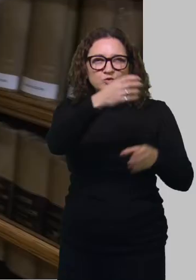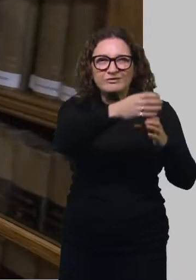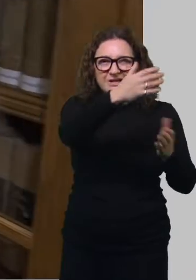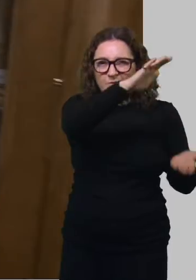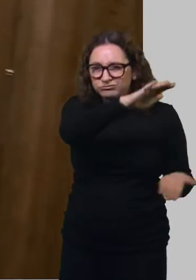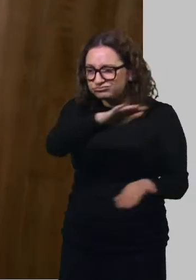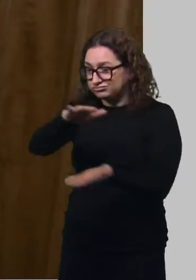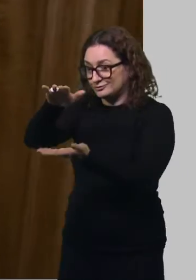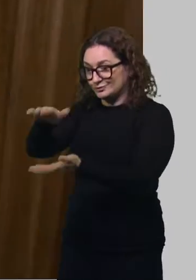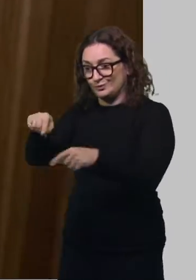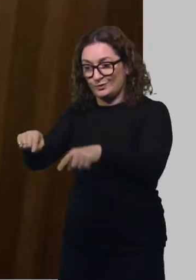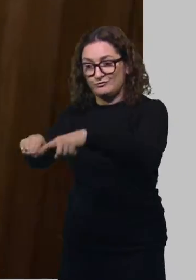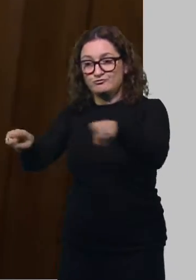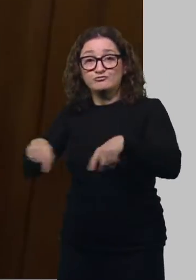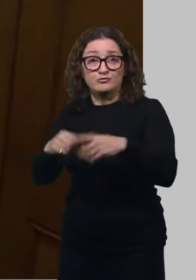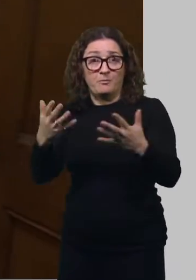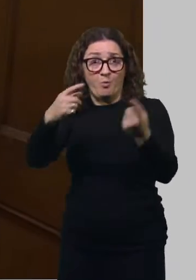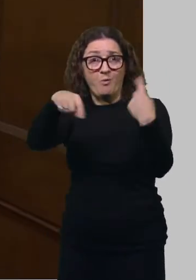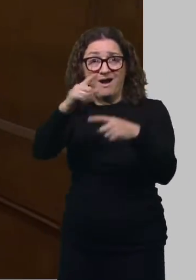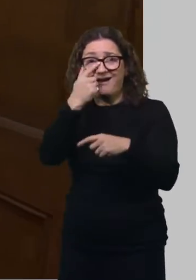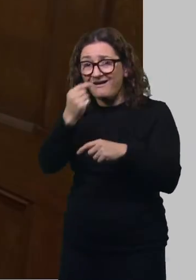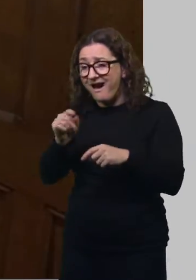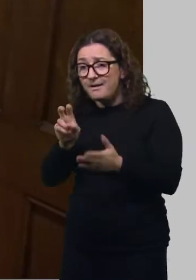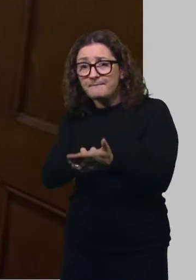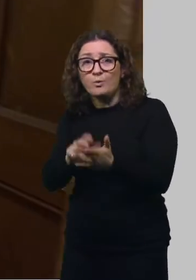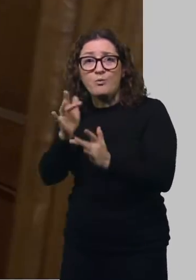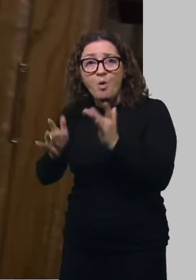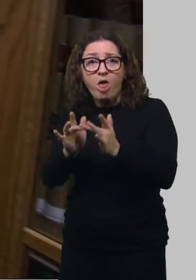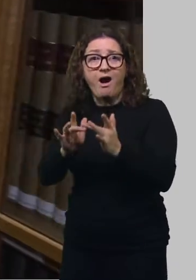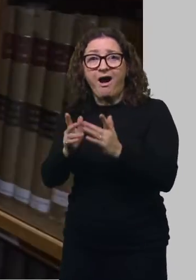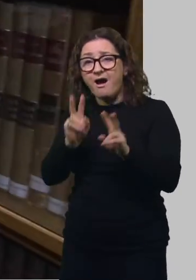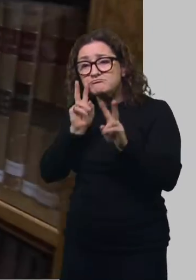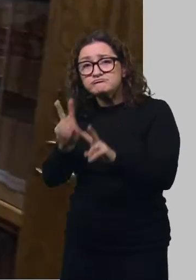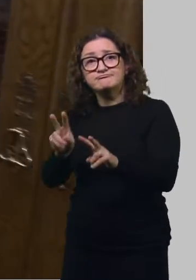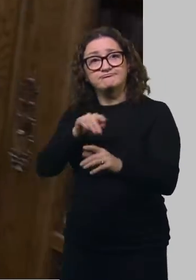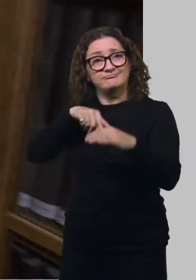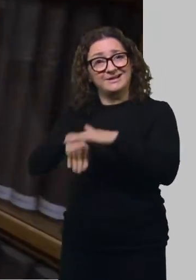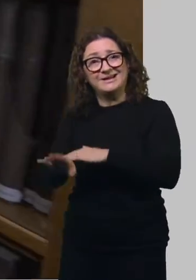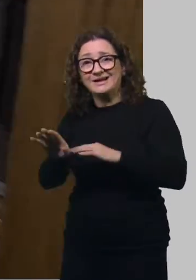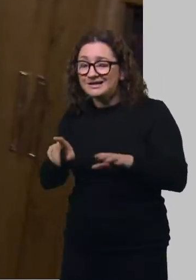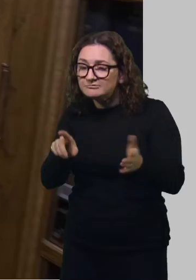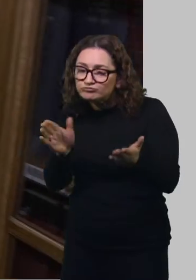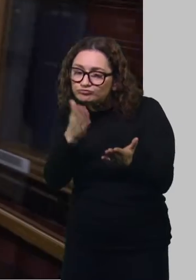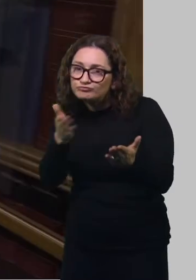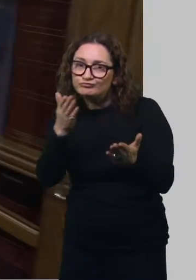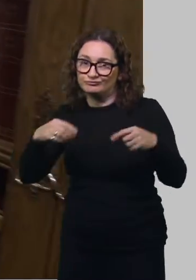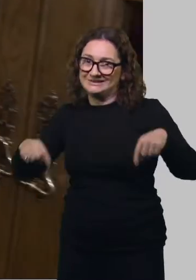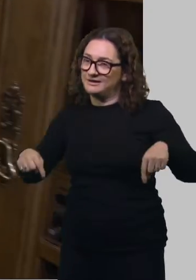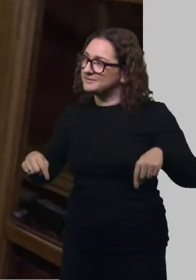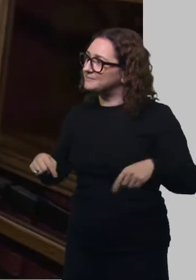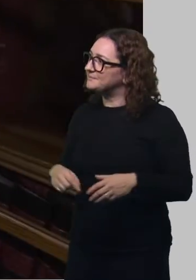the search room for people to view and do their research. Anyone can make an appointment to view the archives in the Parliamentary Archives public search